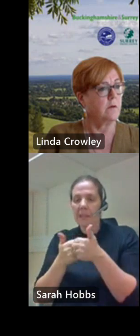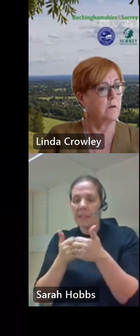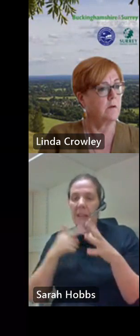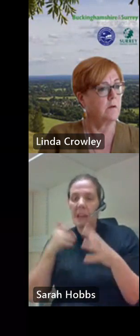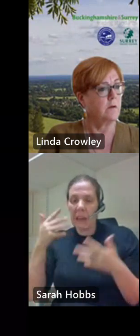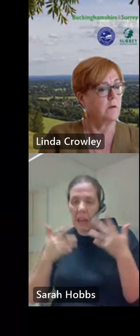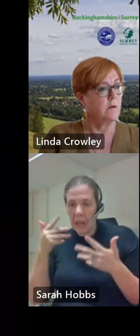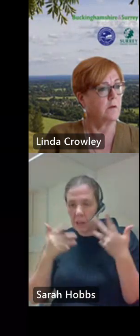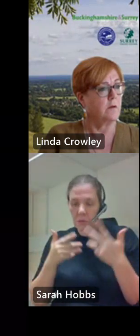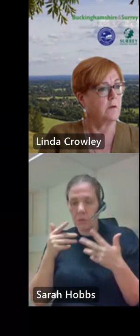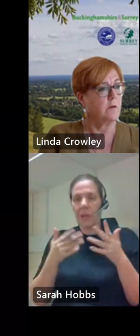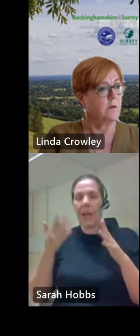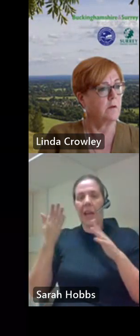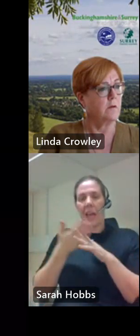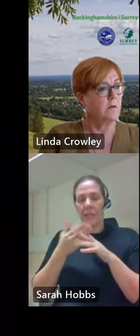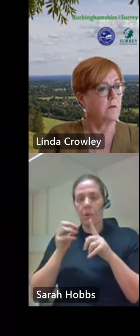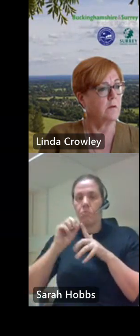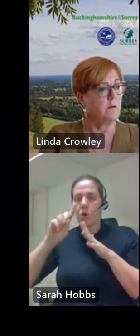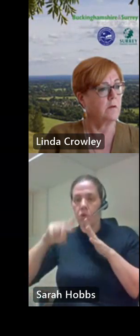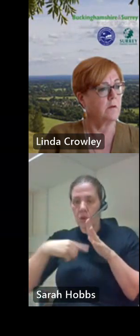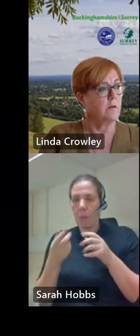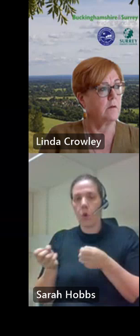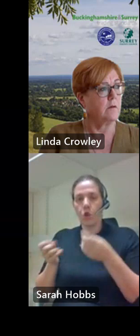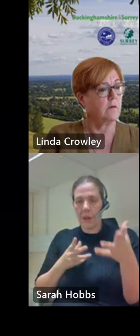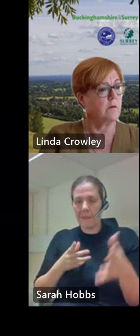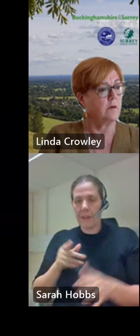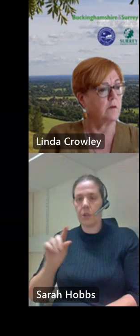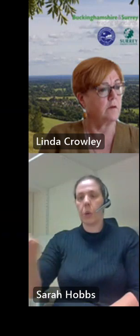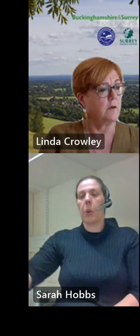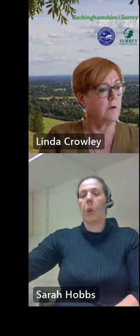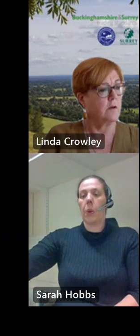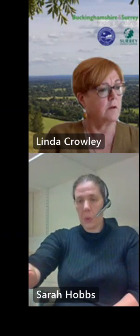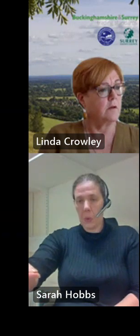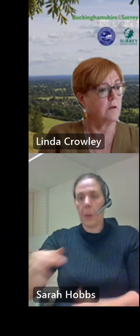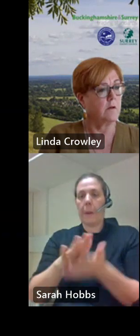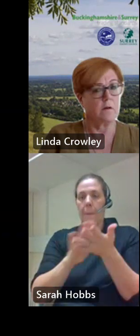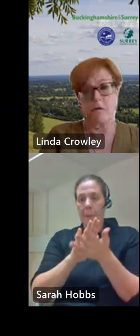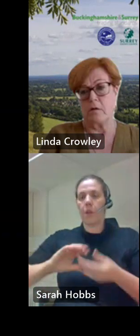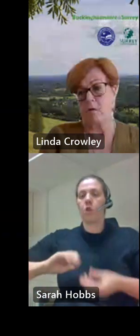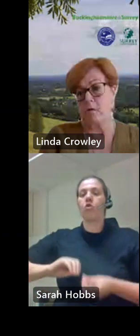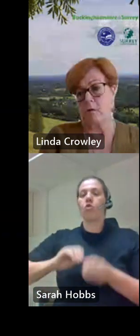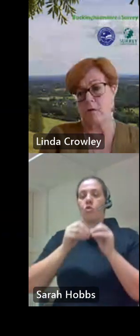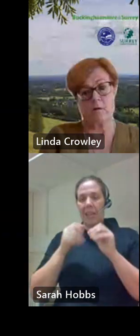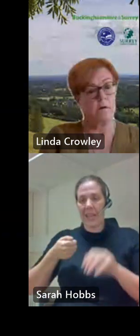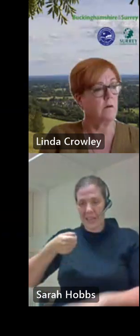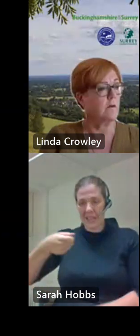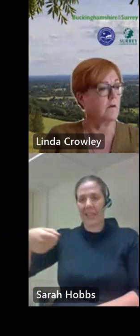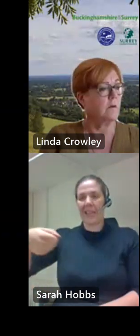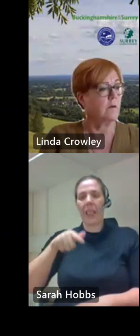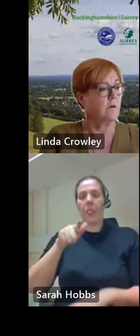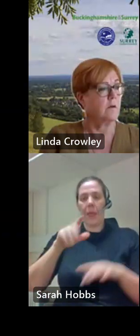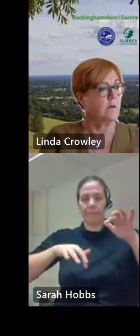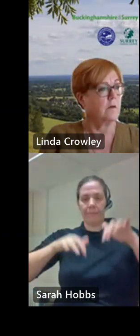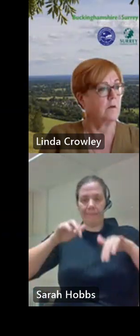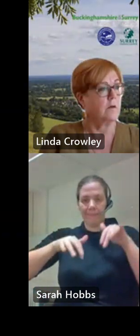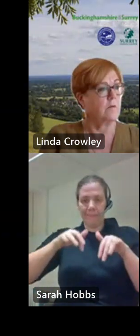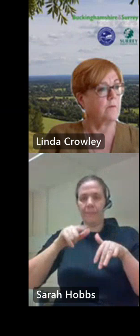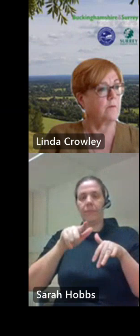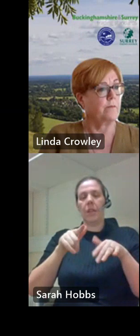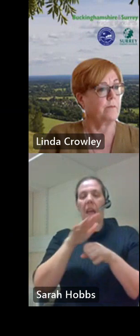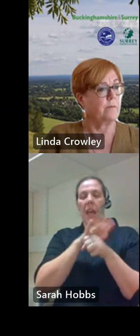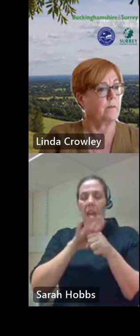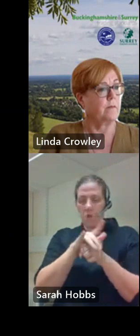to gain access to a program or a service, you put that device in, that would generate a key, and you place that in then to the